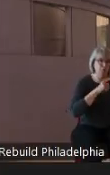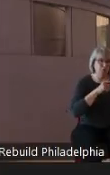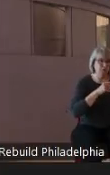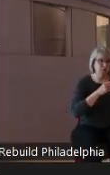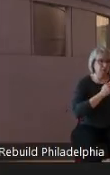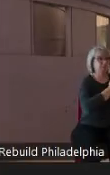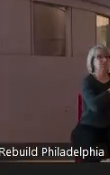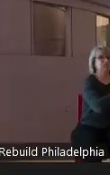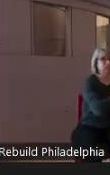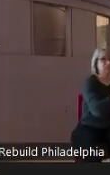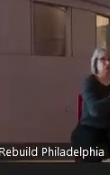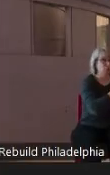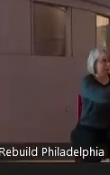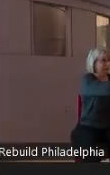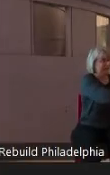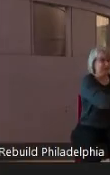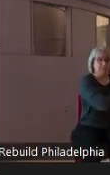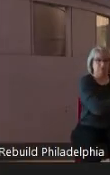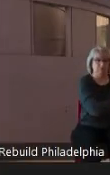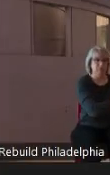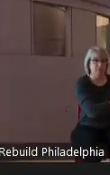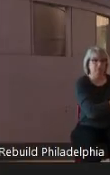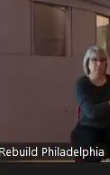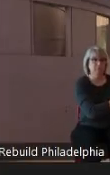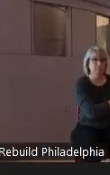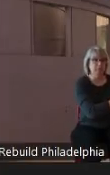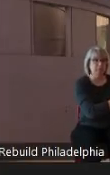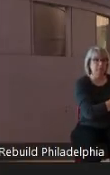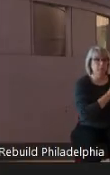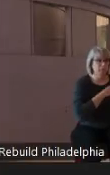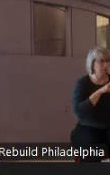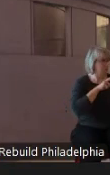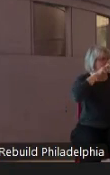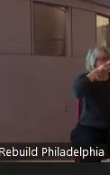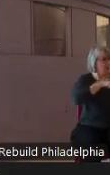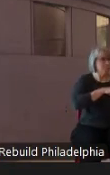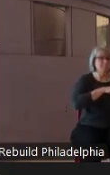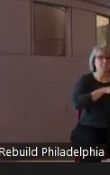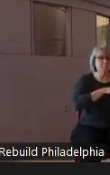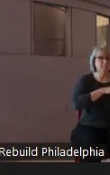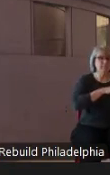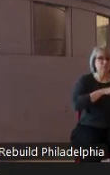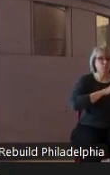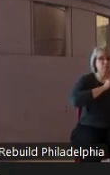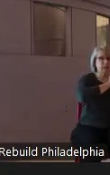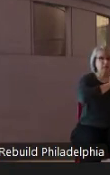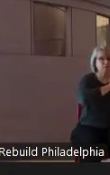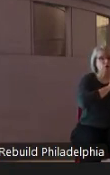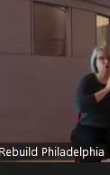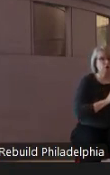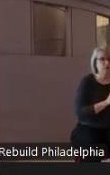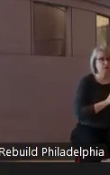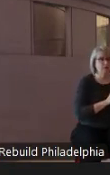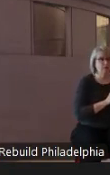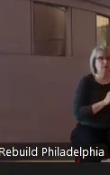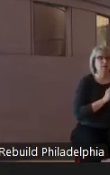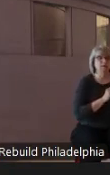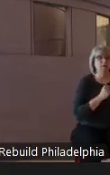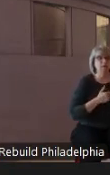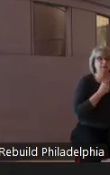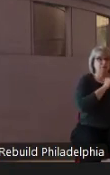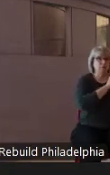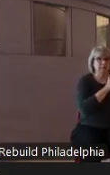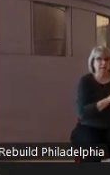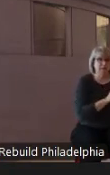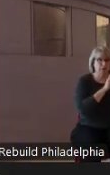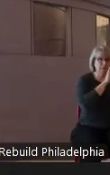pool. Both pools will have lifeguard stands and lifts for chair transfer in and out. And the